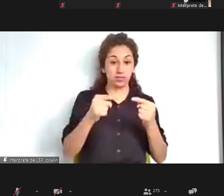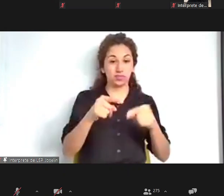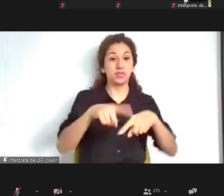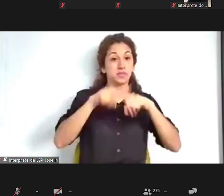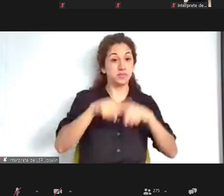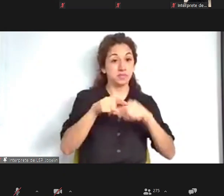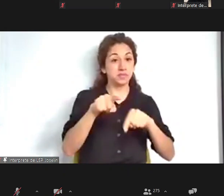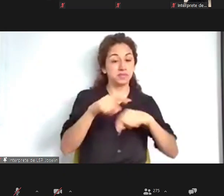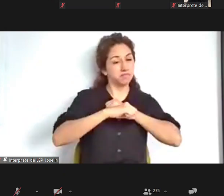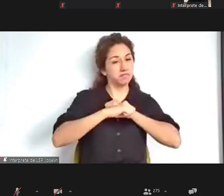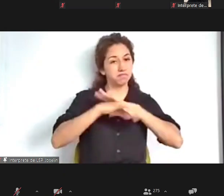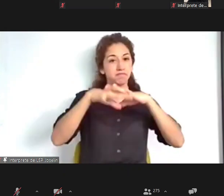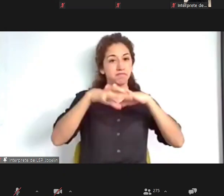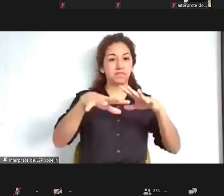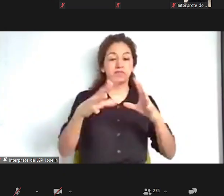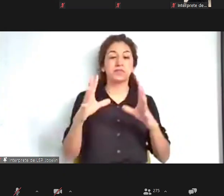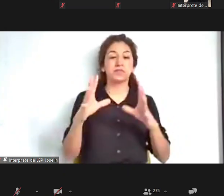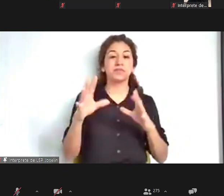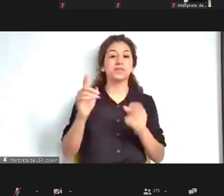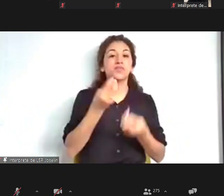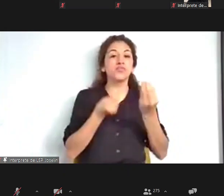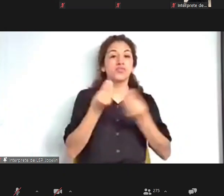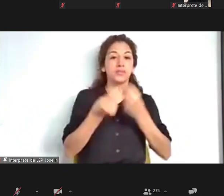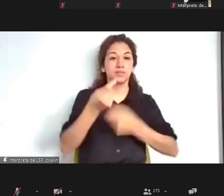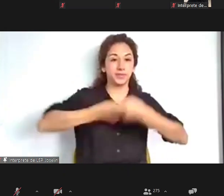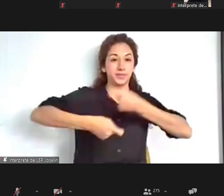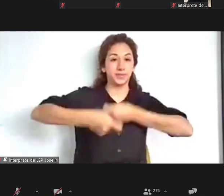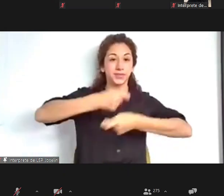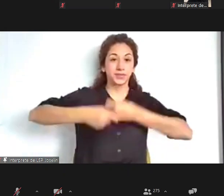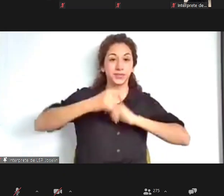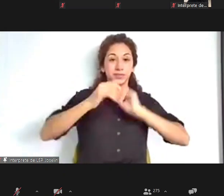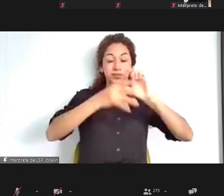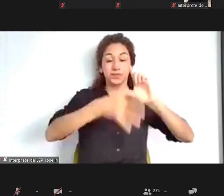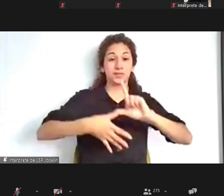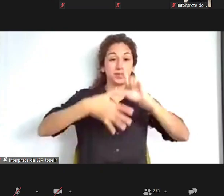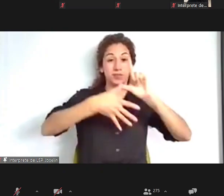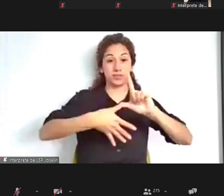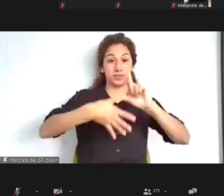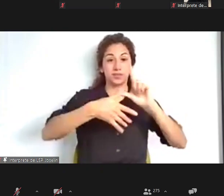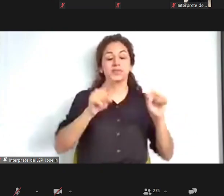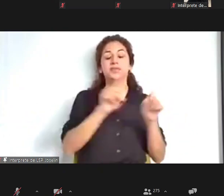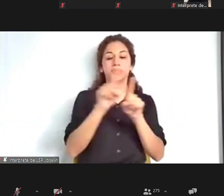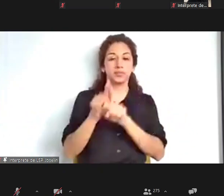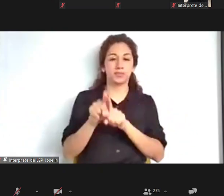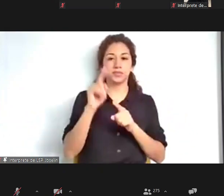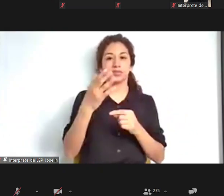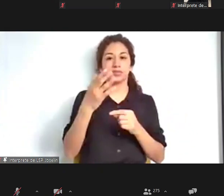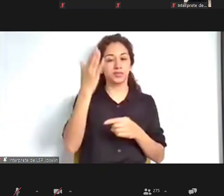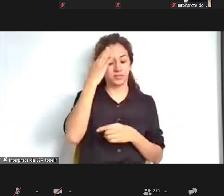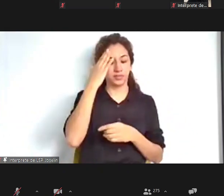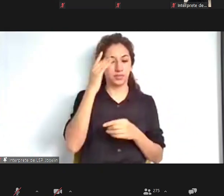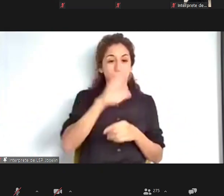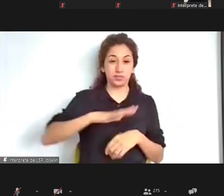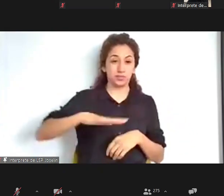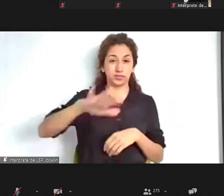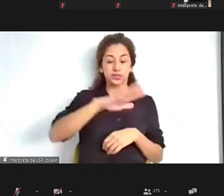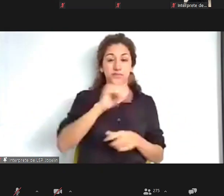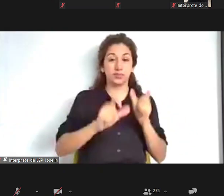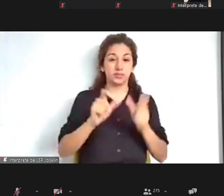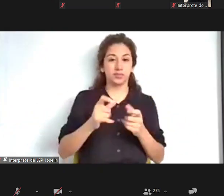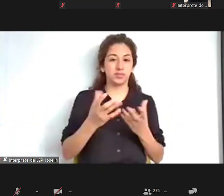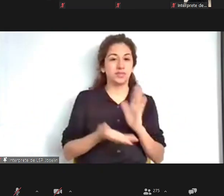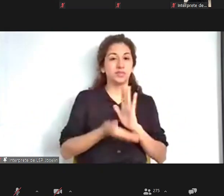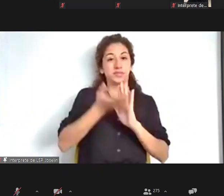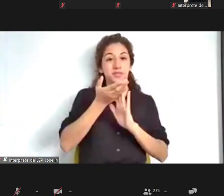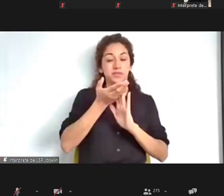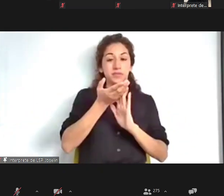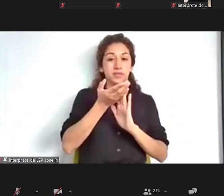sure will have an impact on the way in which you do business in latin america and the commercial agreements that require